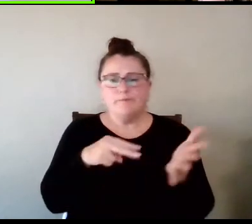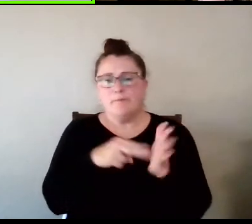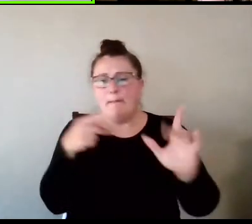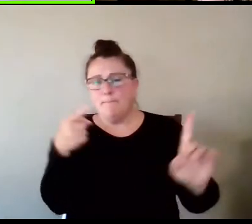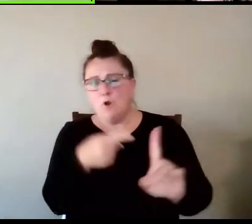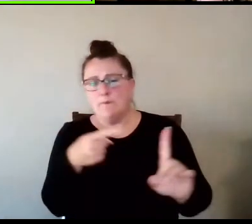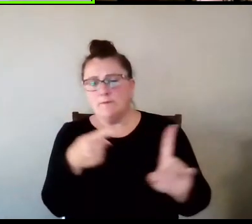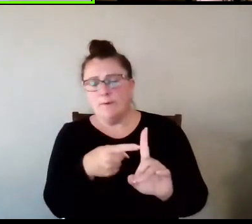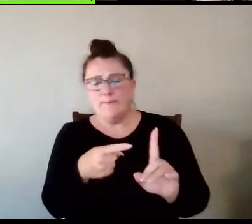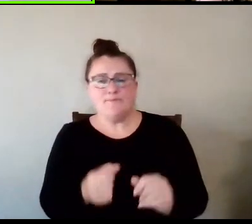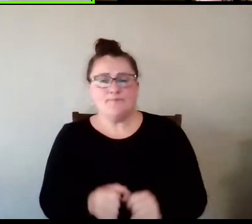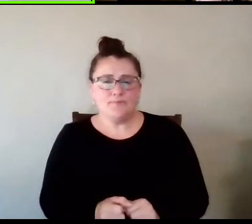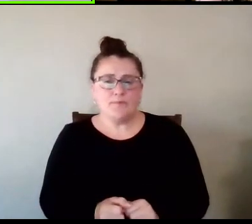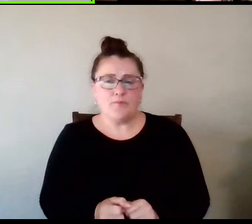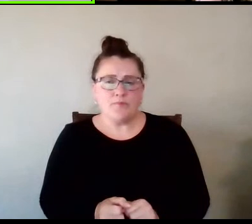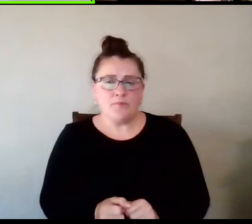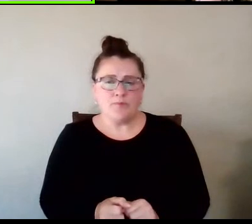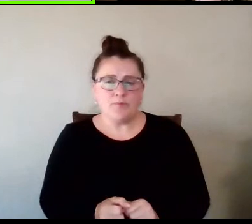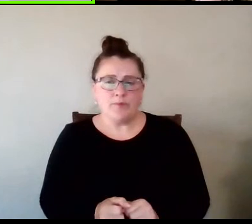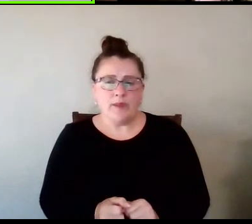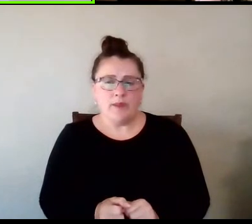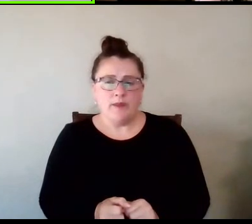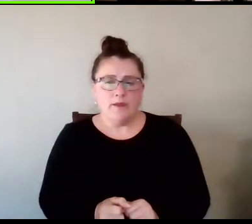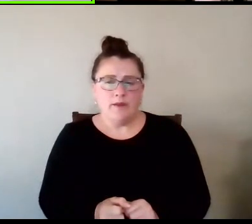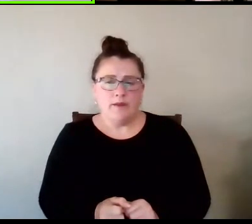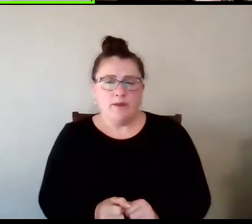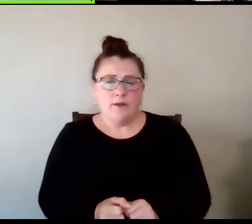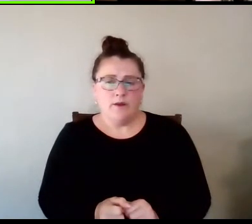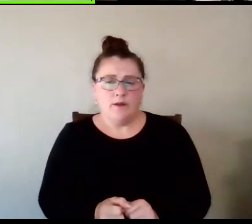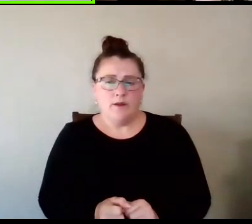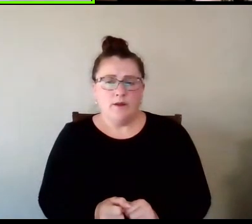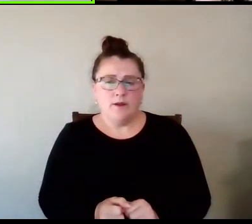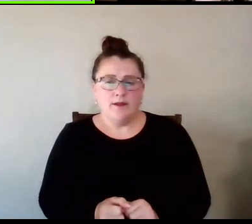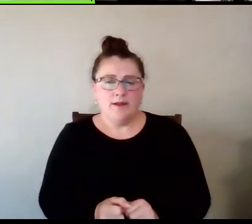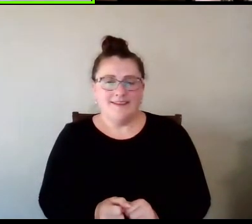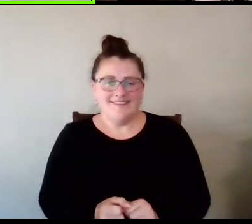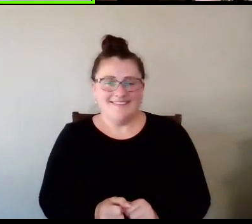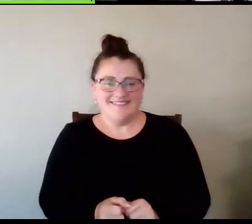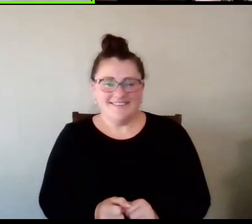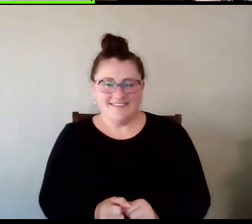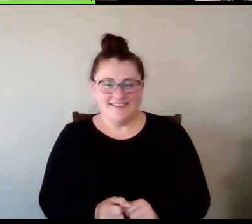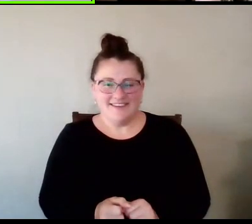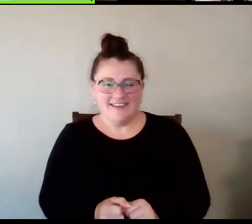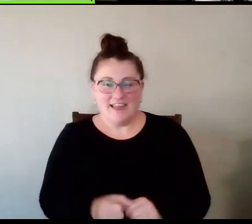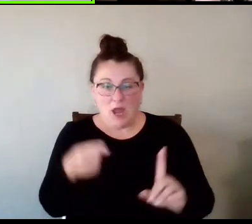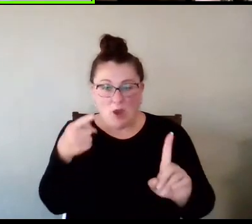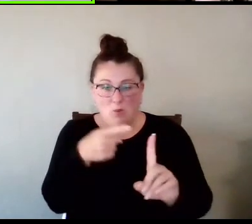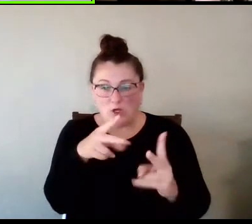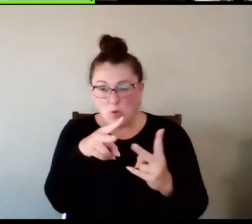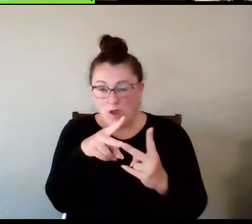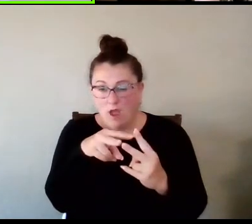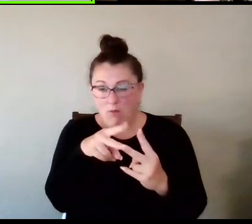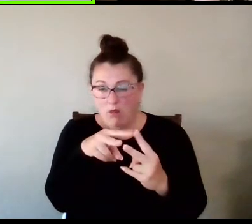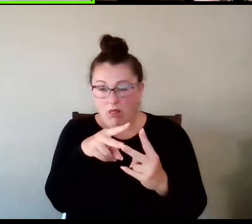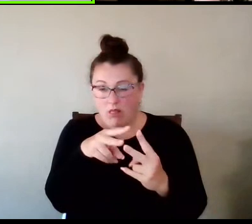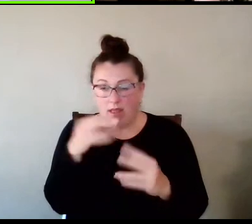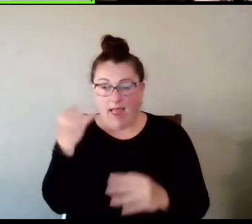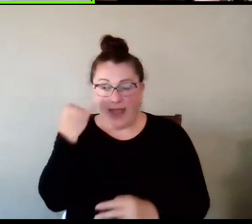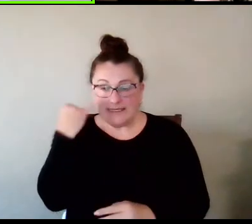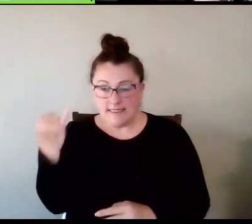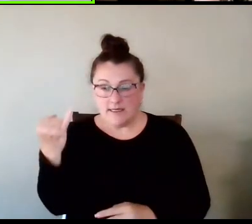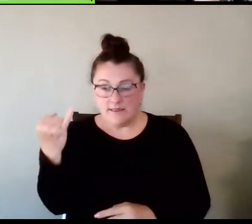and vulnerable. And, you know, maybe I'll point to a couple of